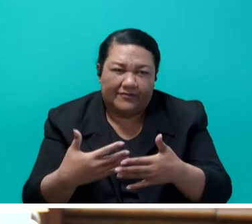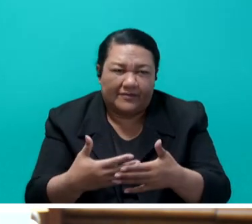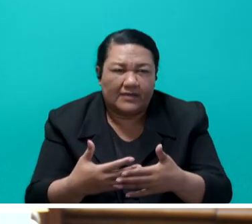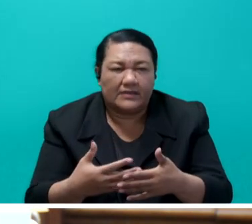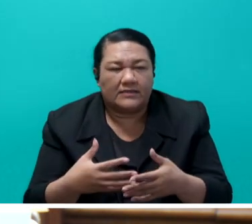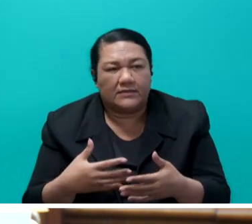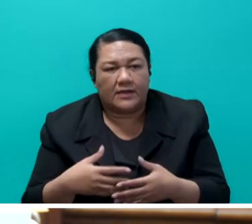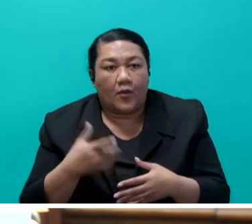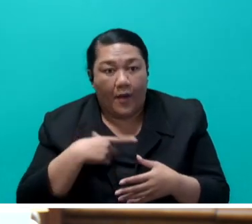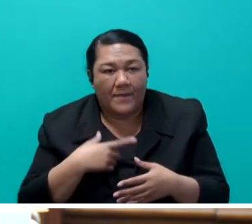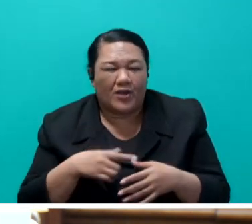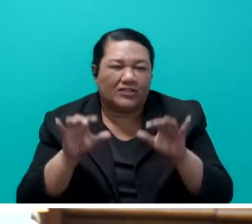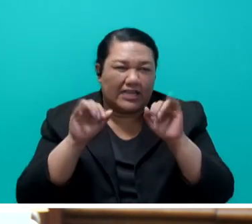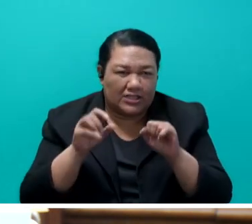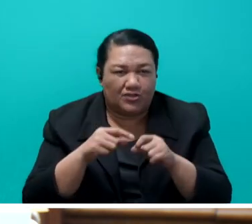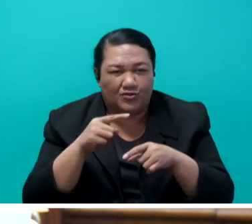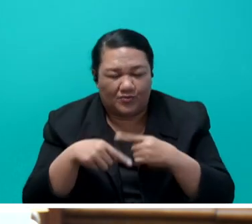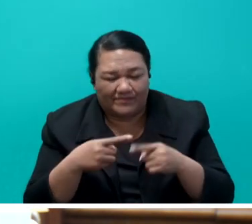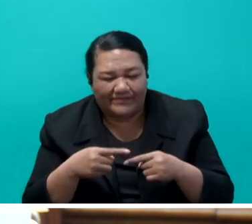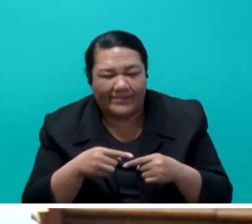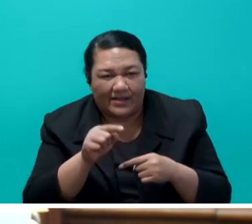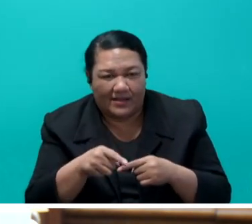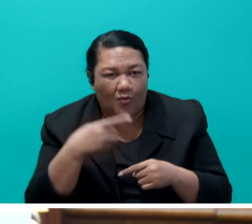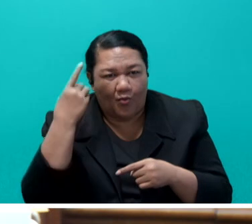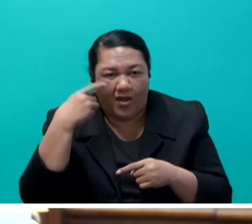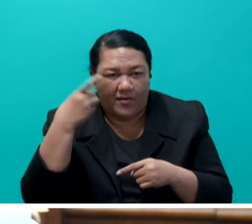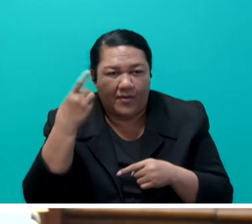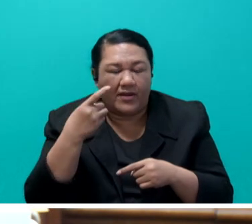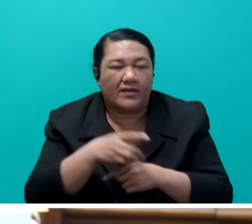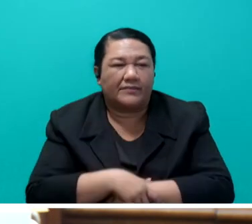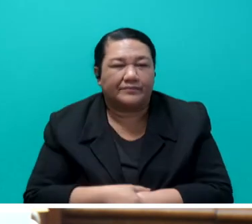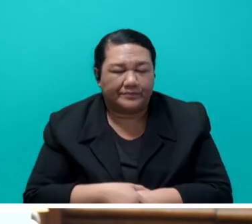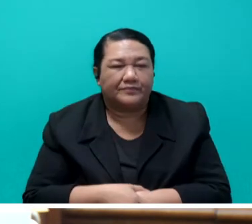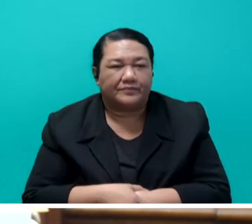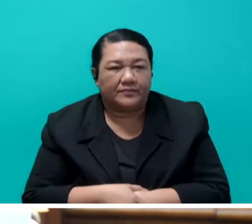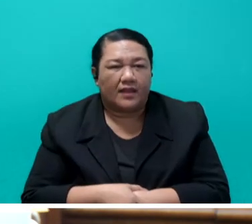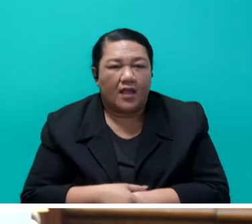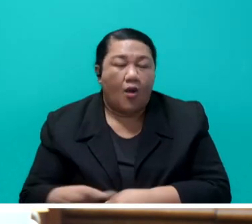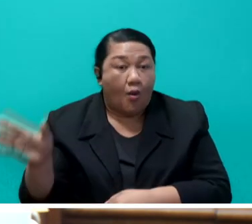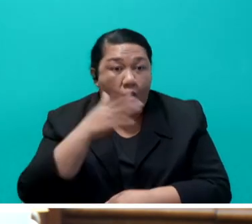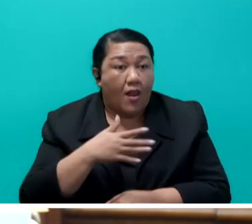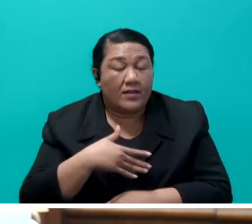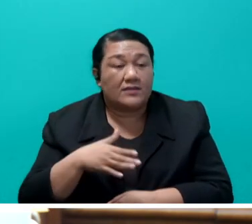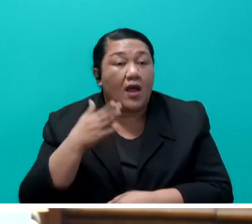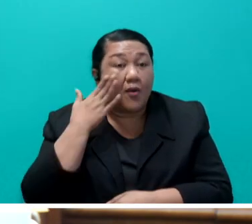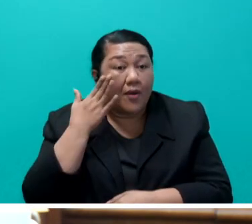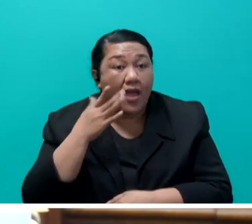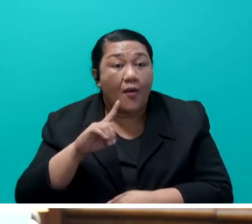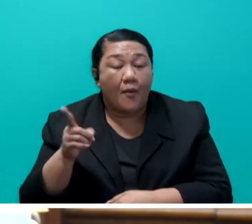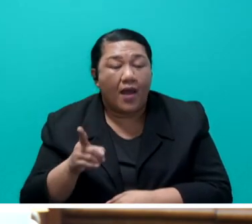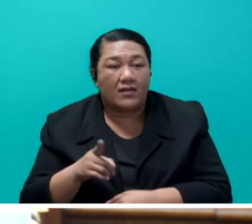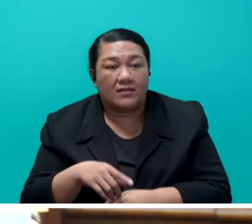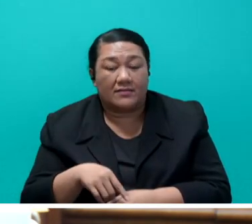matter at hand. As many of us are aware, Mr. Speaker, sir, the Fukushima Daiichi nuclear